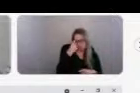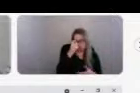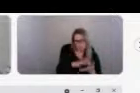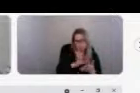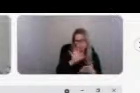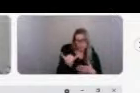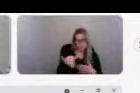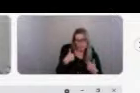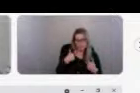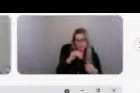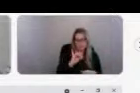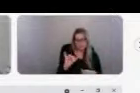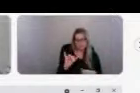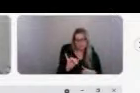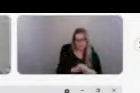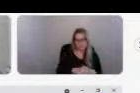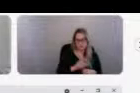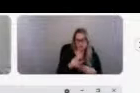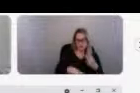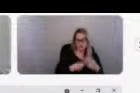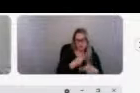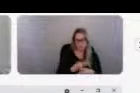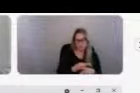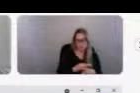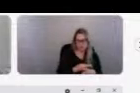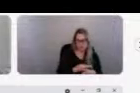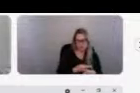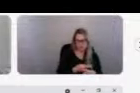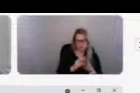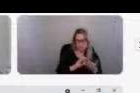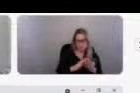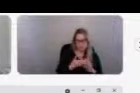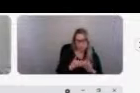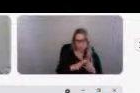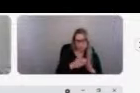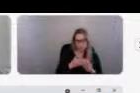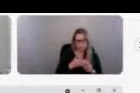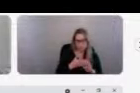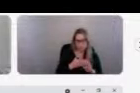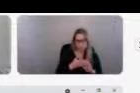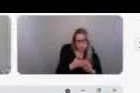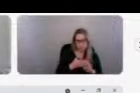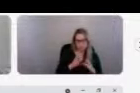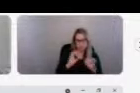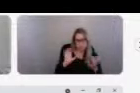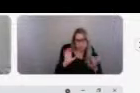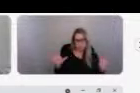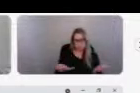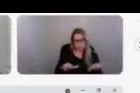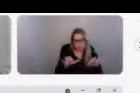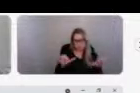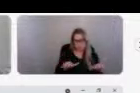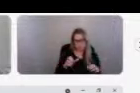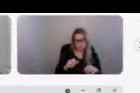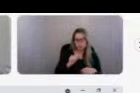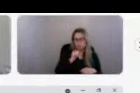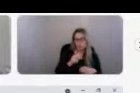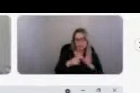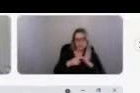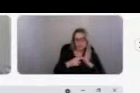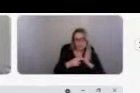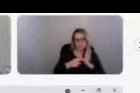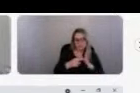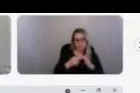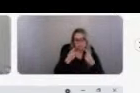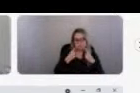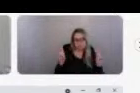uh has the same uh type of community as we do and it would not be represented